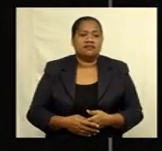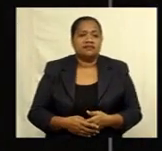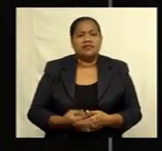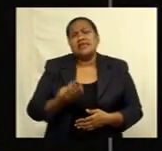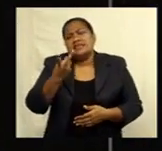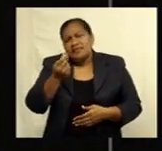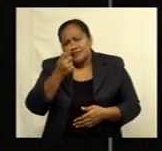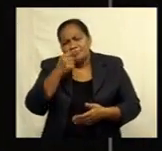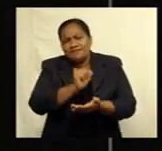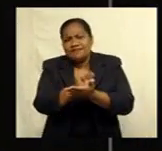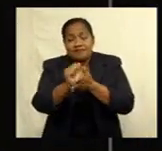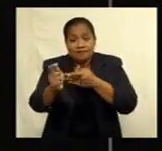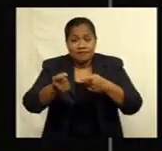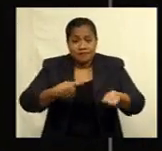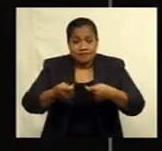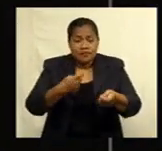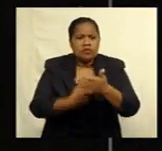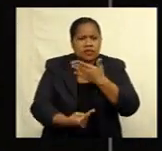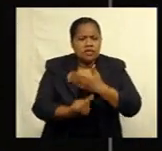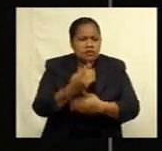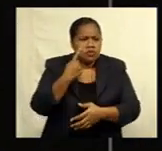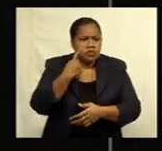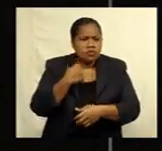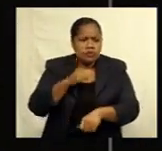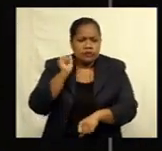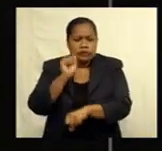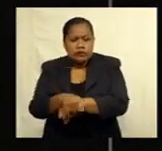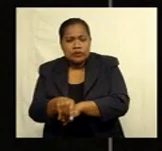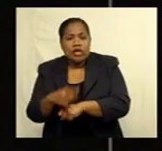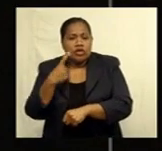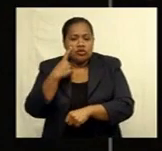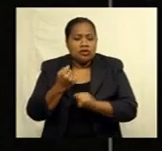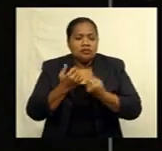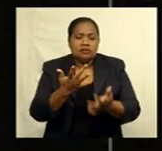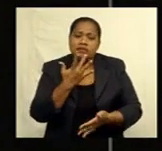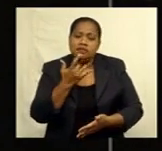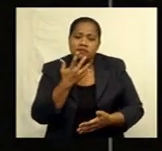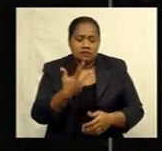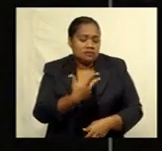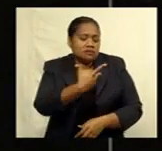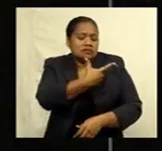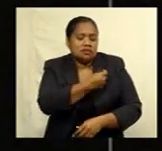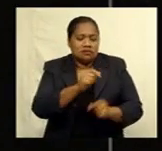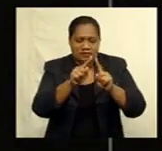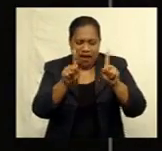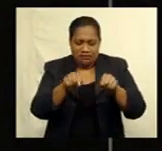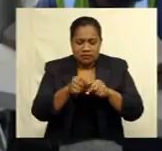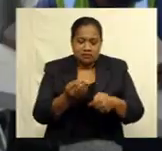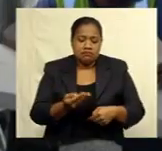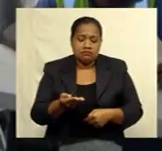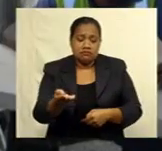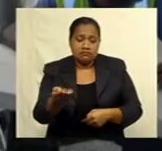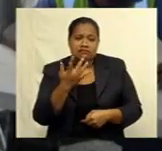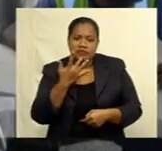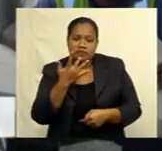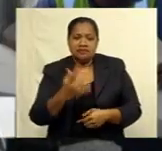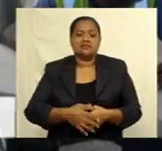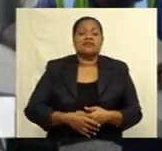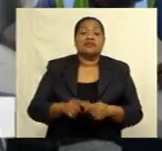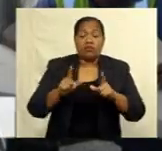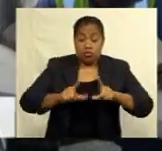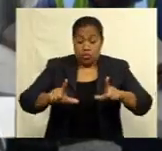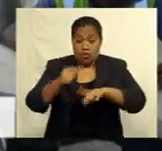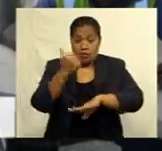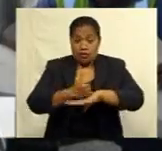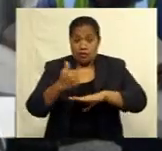are trying to beat the system and producing fake vaccination cards to gain entry into municipal markets. Local Government Minister